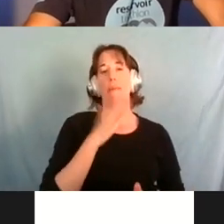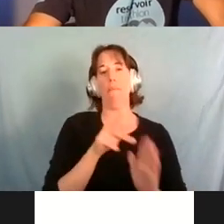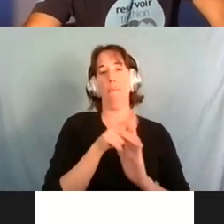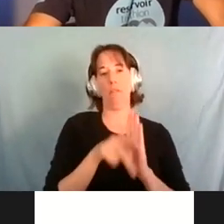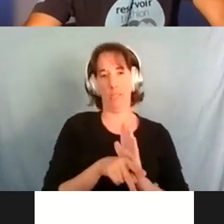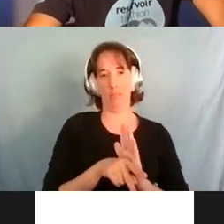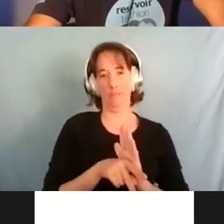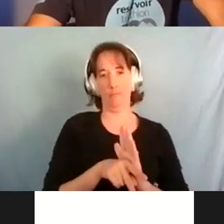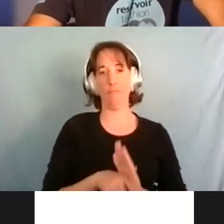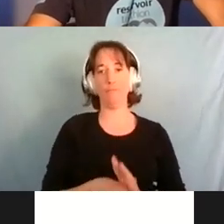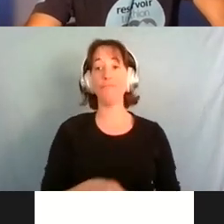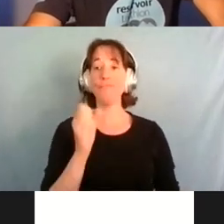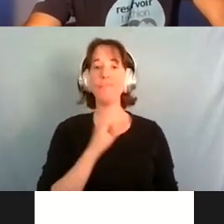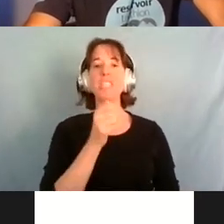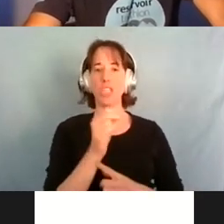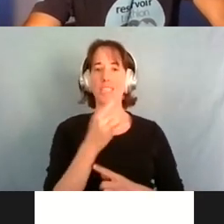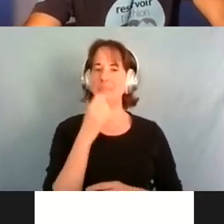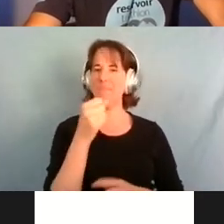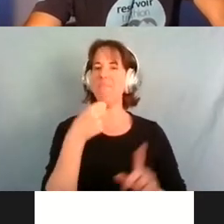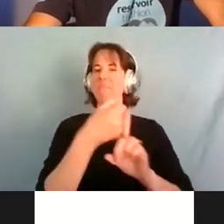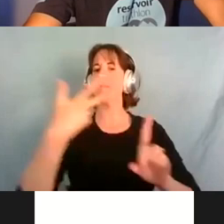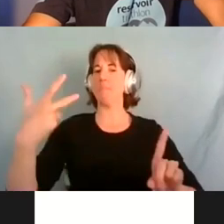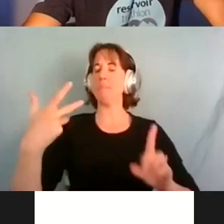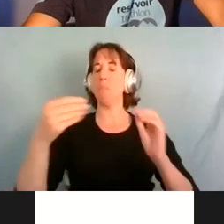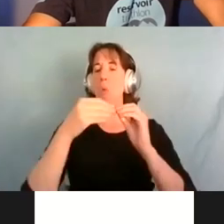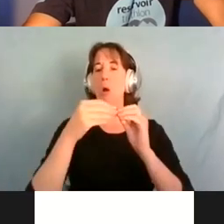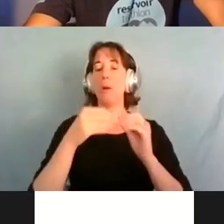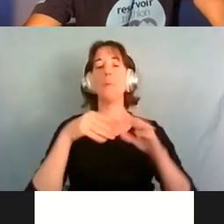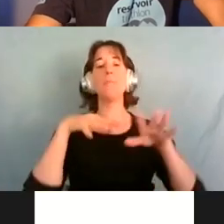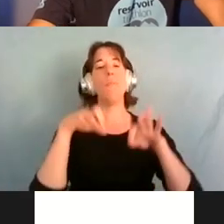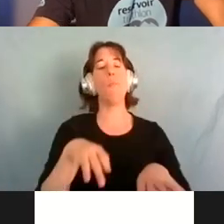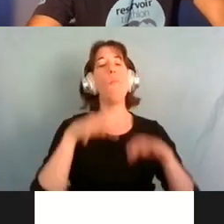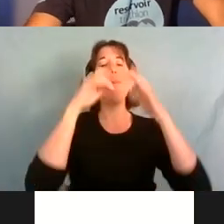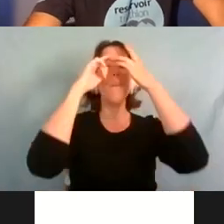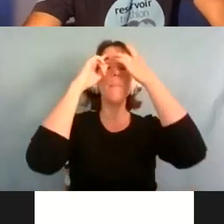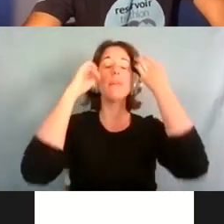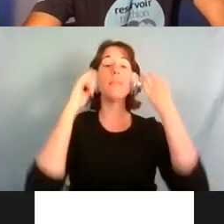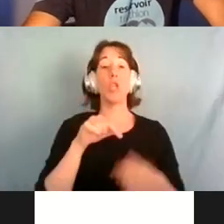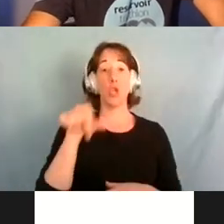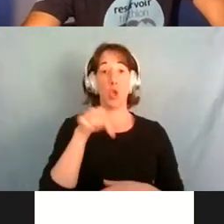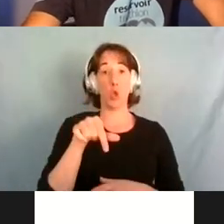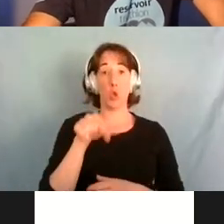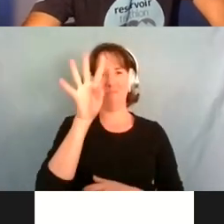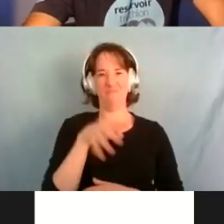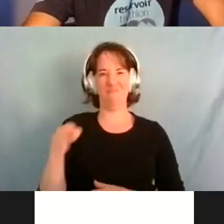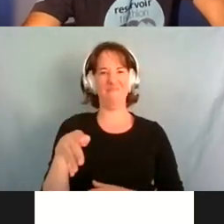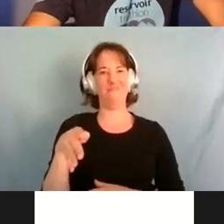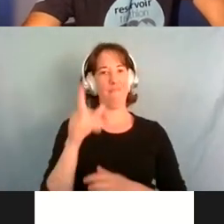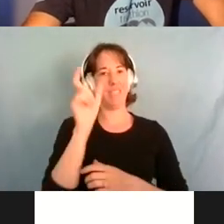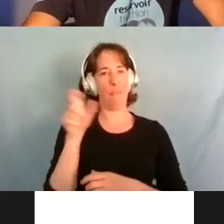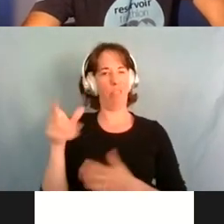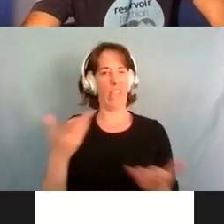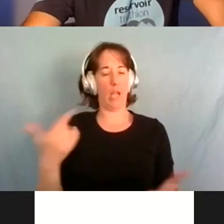Yeah, so let me expand on that. So basically, that whole Q table thing we were talking about earlier, that